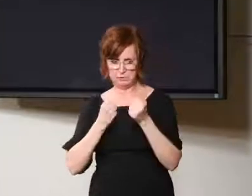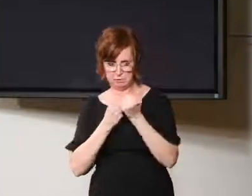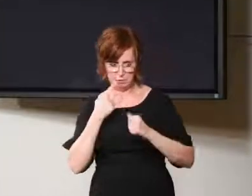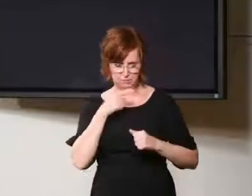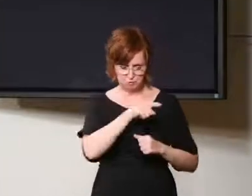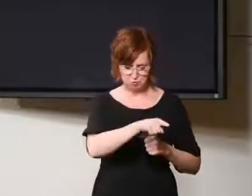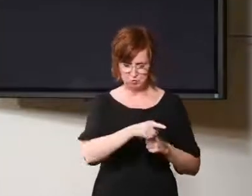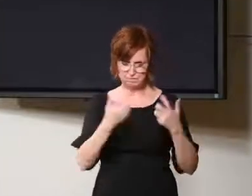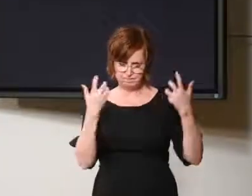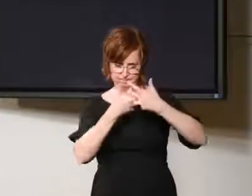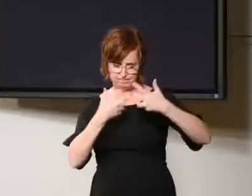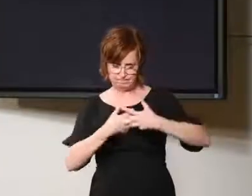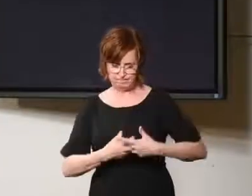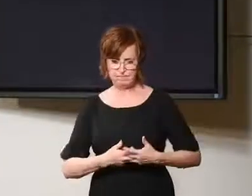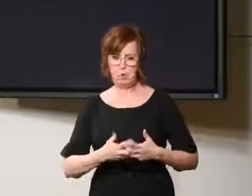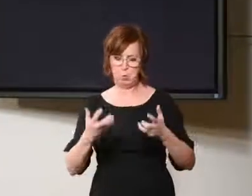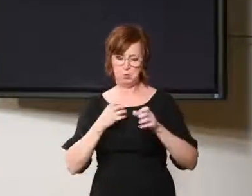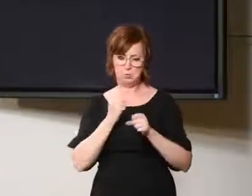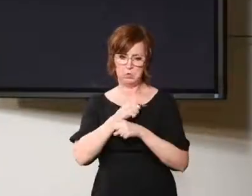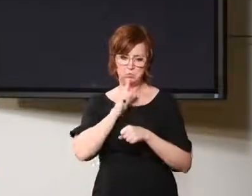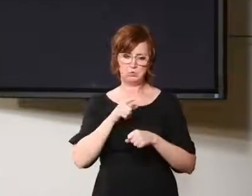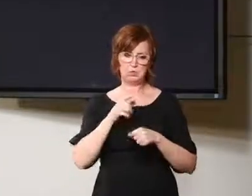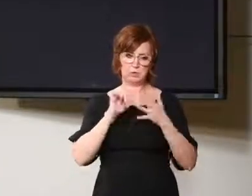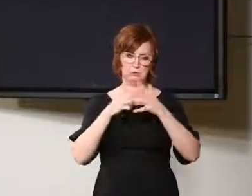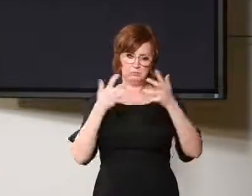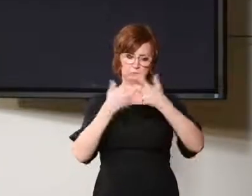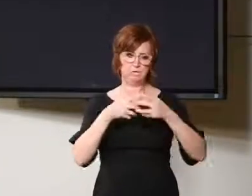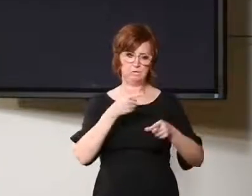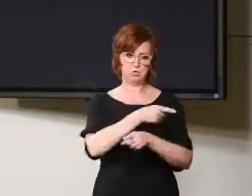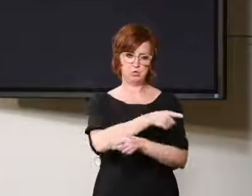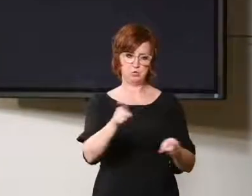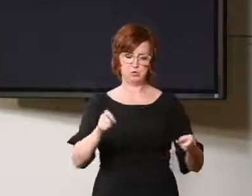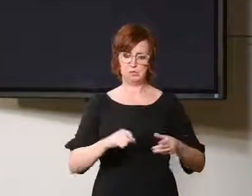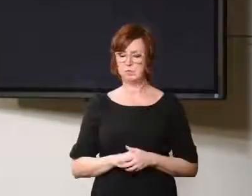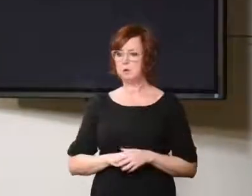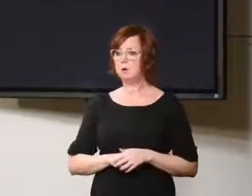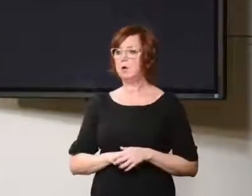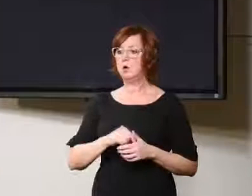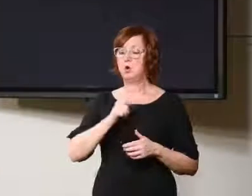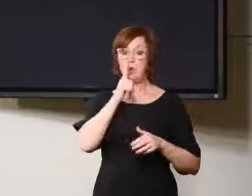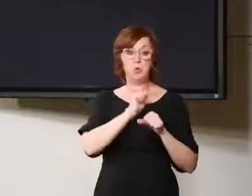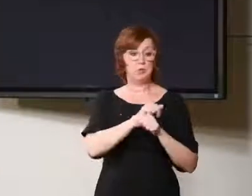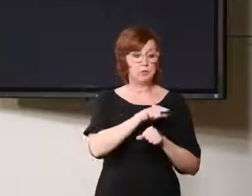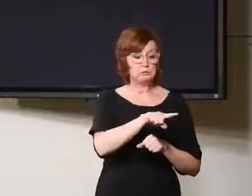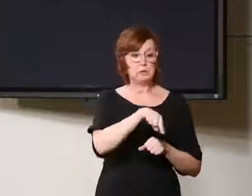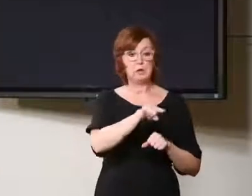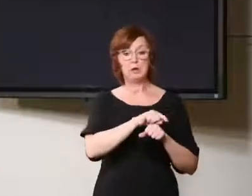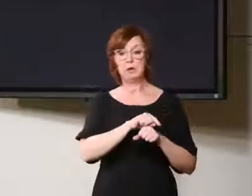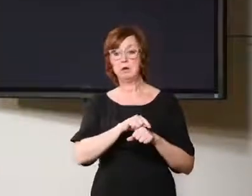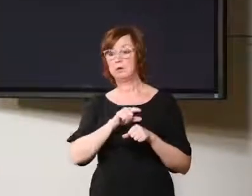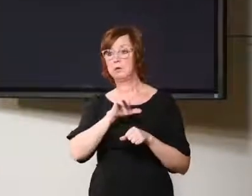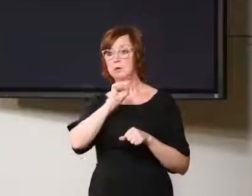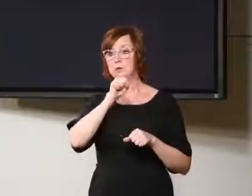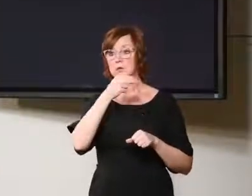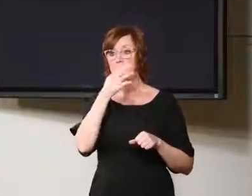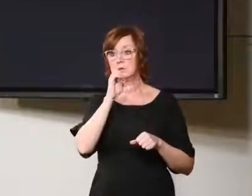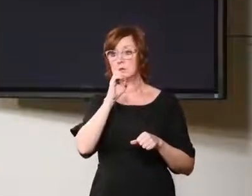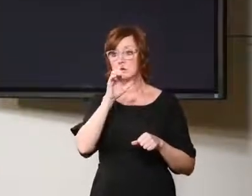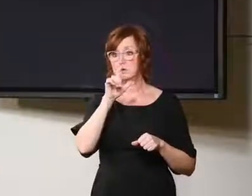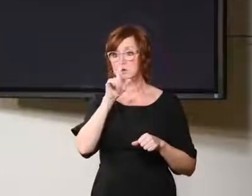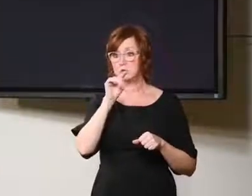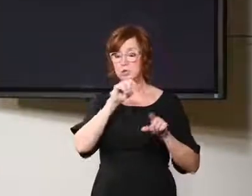certainly there to protect not only those that are working in our shelters, but with the focus to